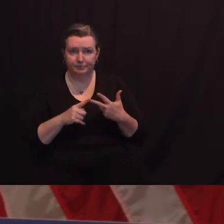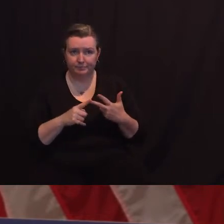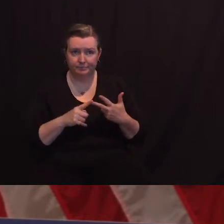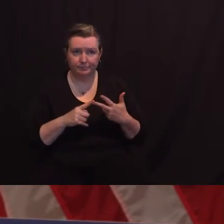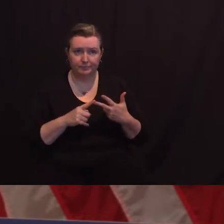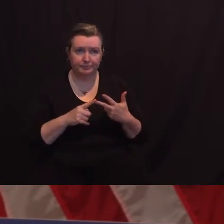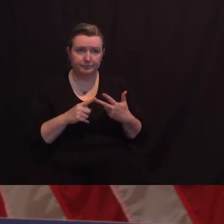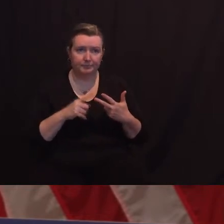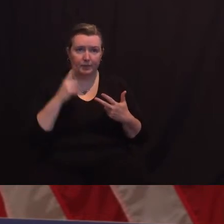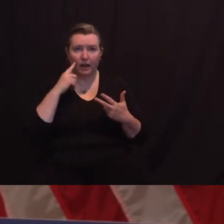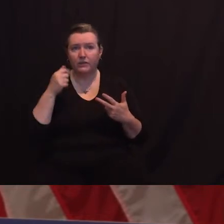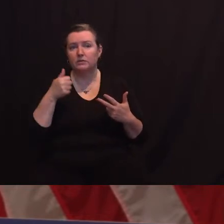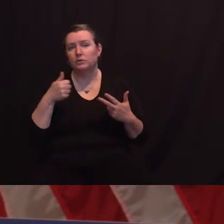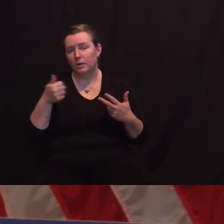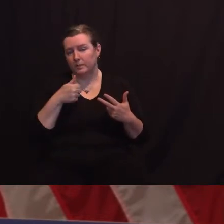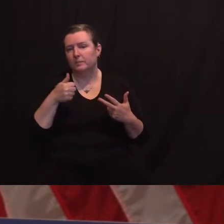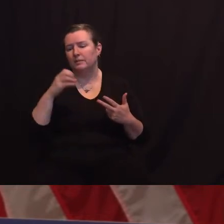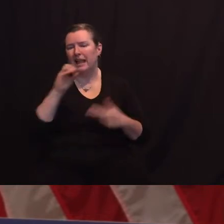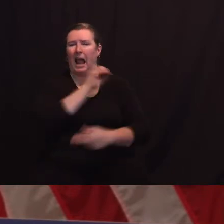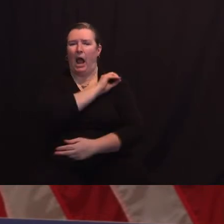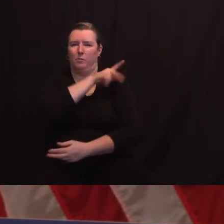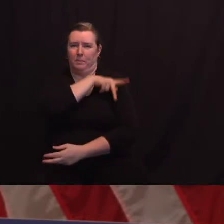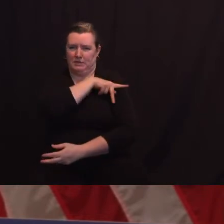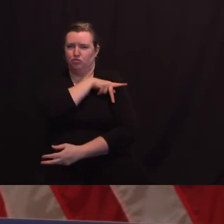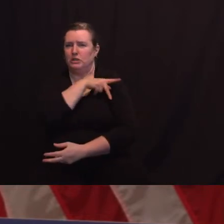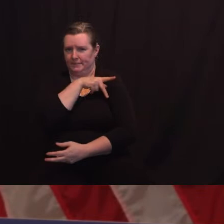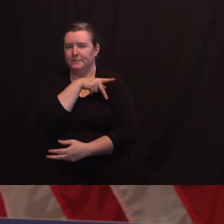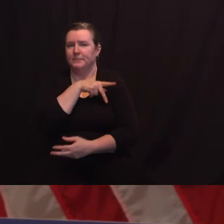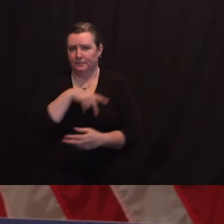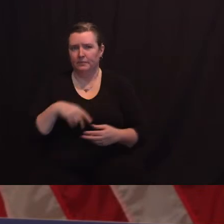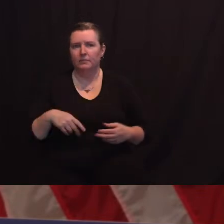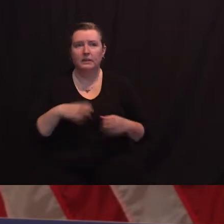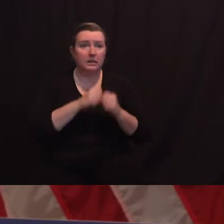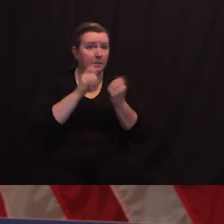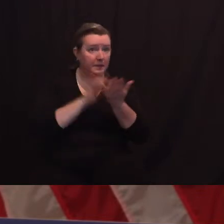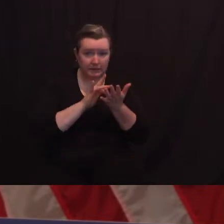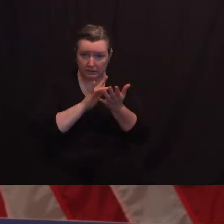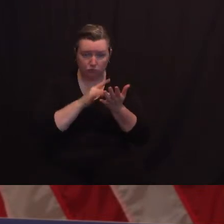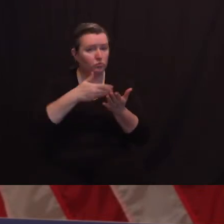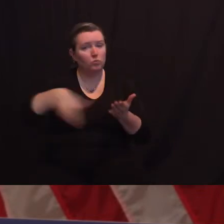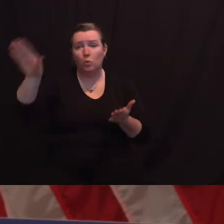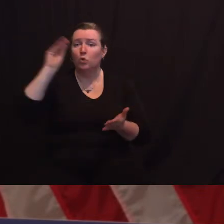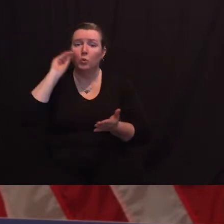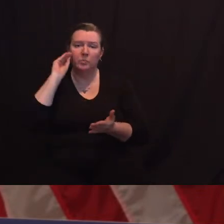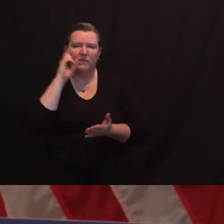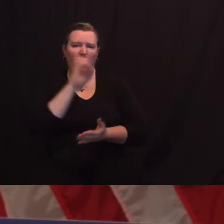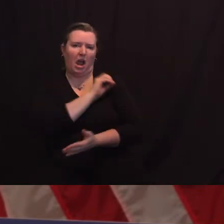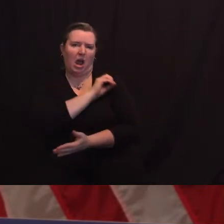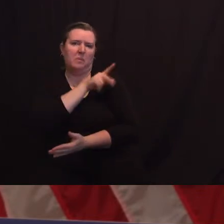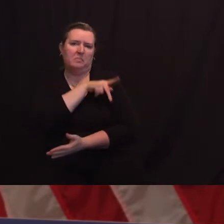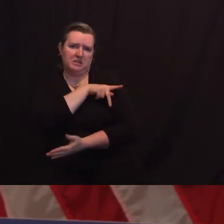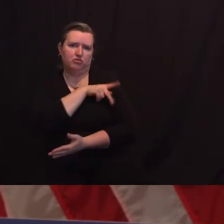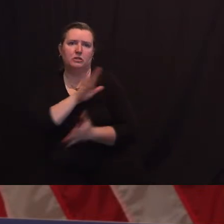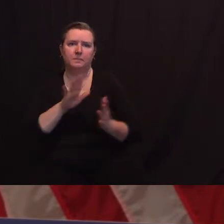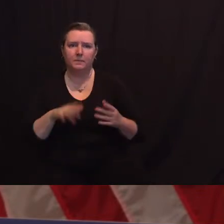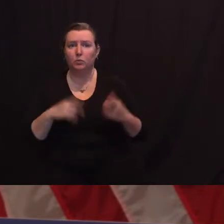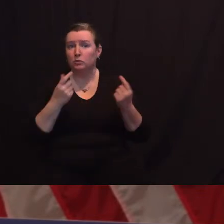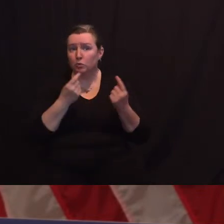outpatients. The monoclonal, that's the indication. They go home. They're given advice about what to monitor, how they feel, shortness of